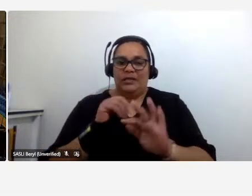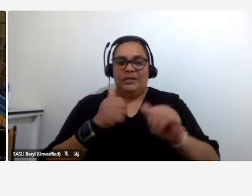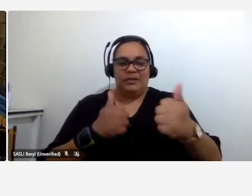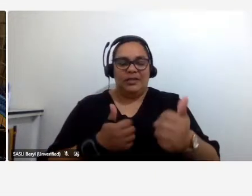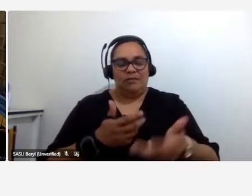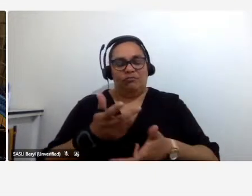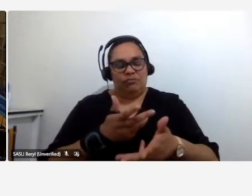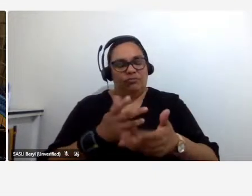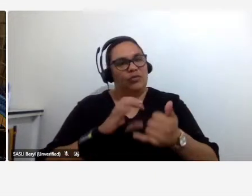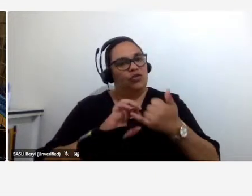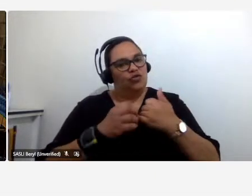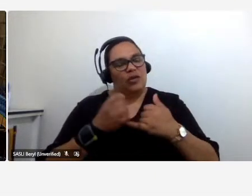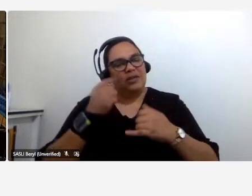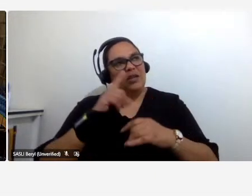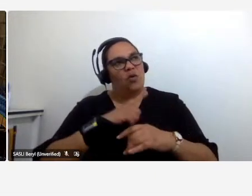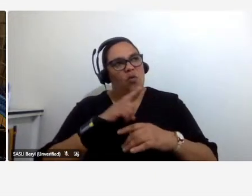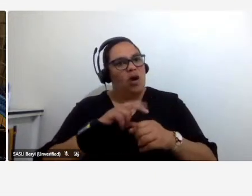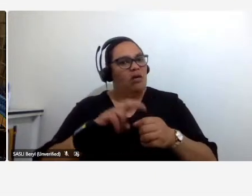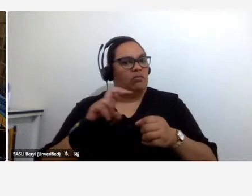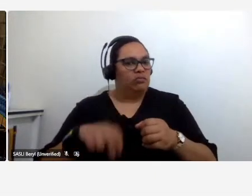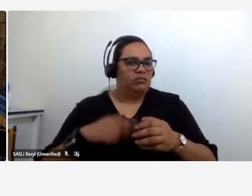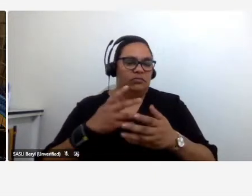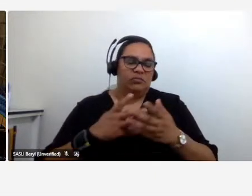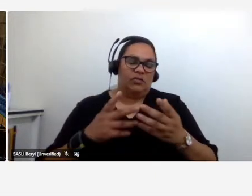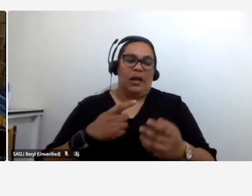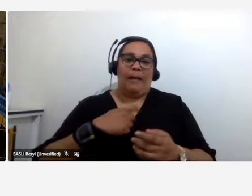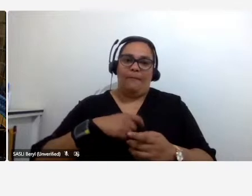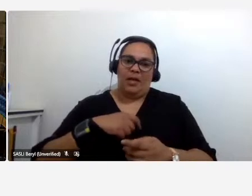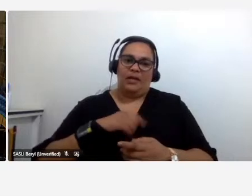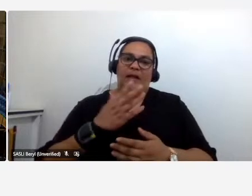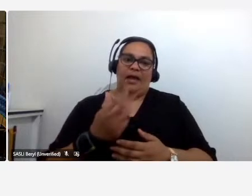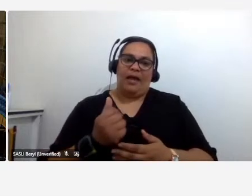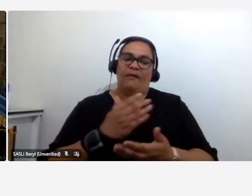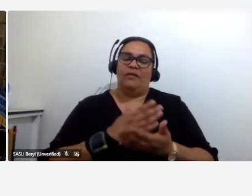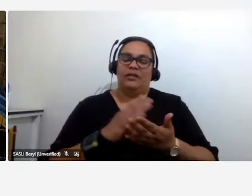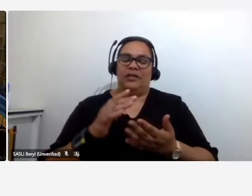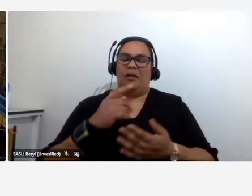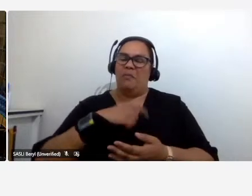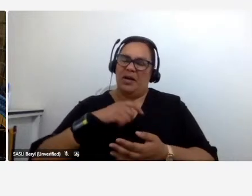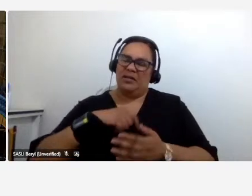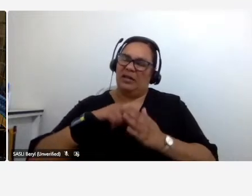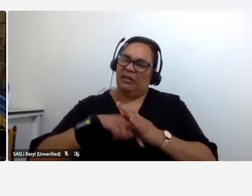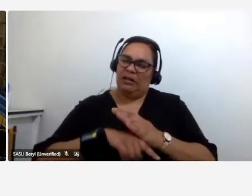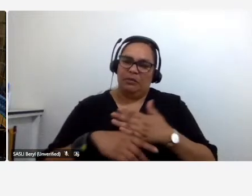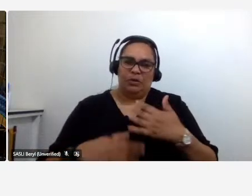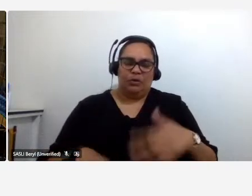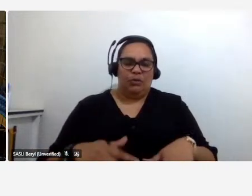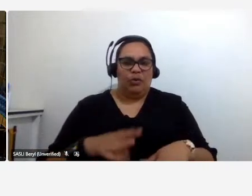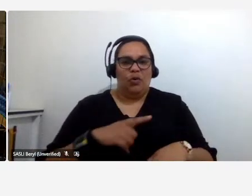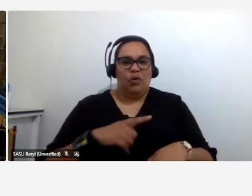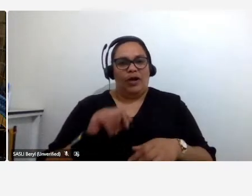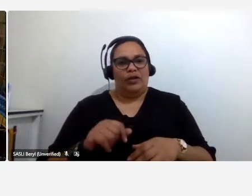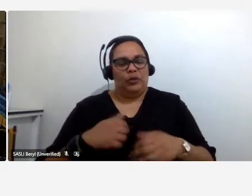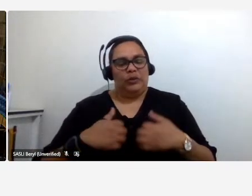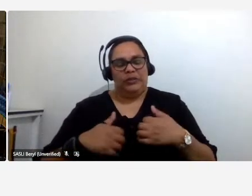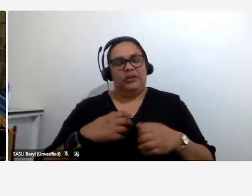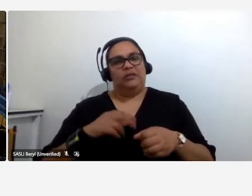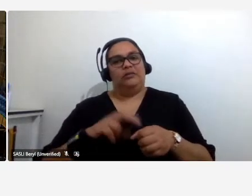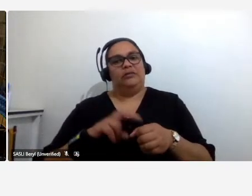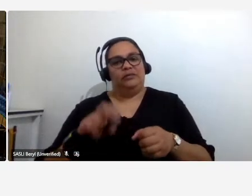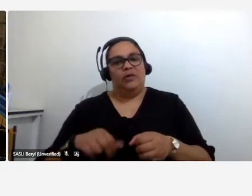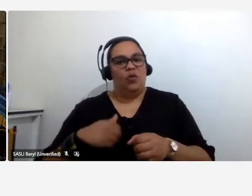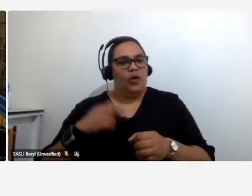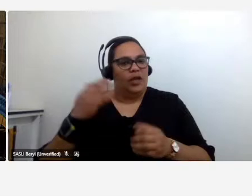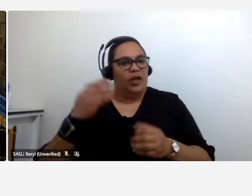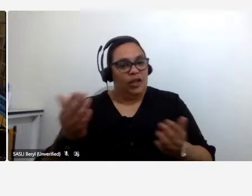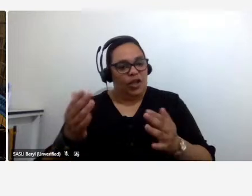with them to try and understand why. And there are compelling personal reasons why they opt to go. We do encourage